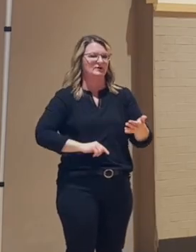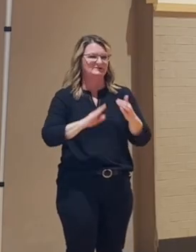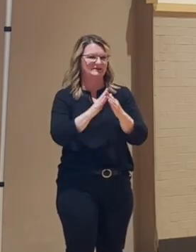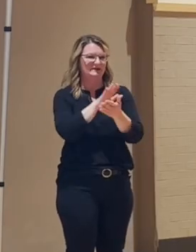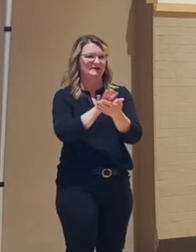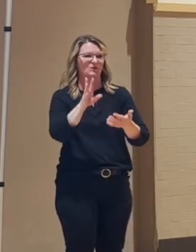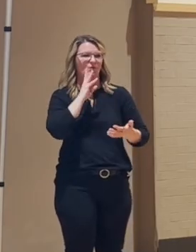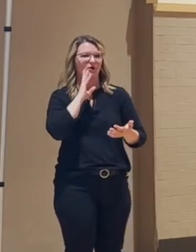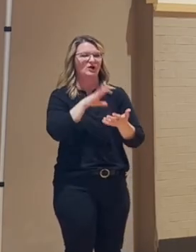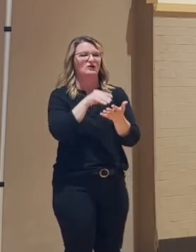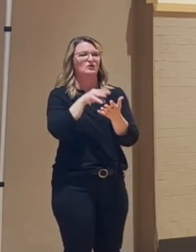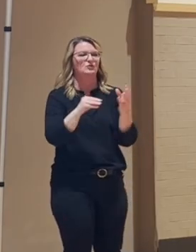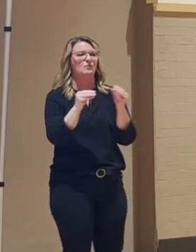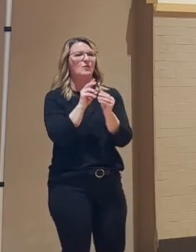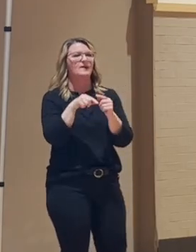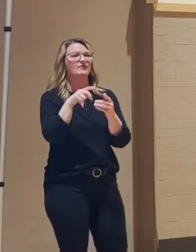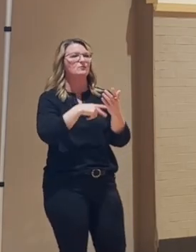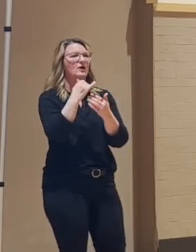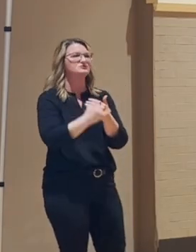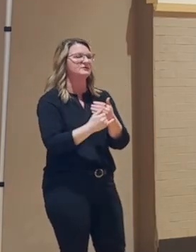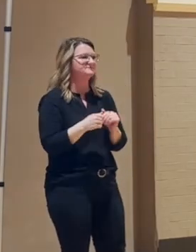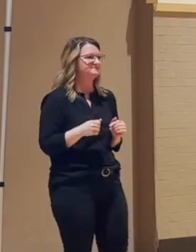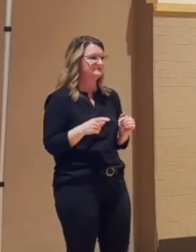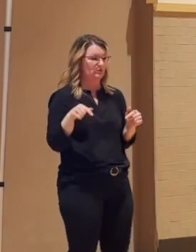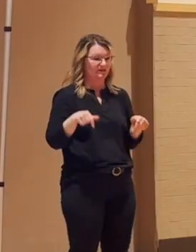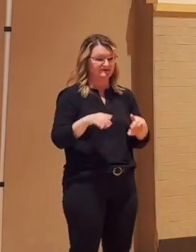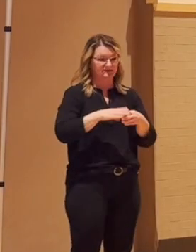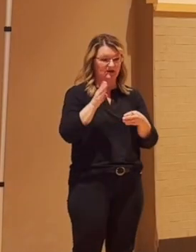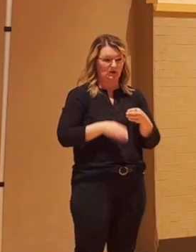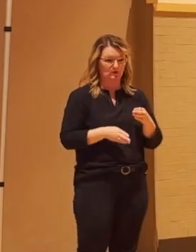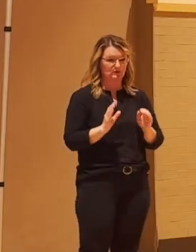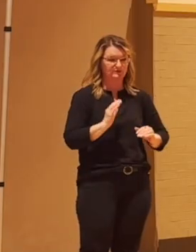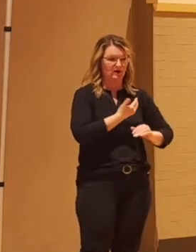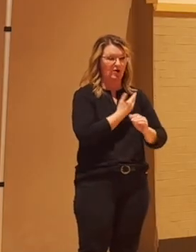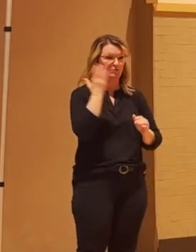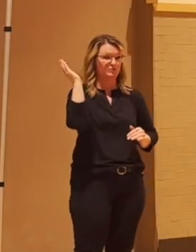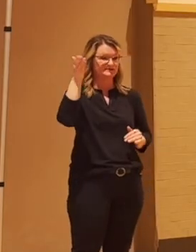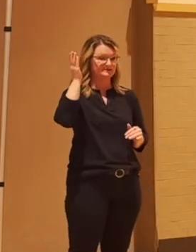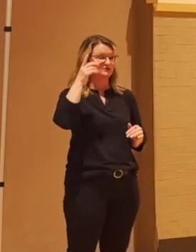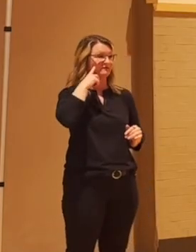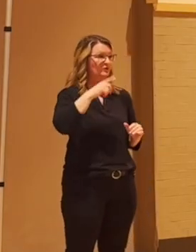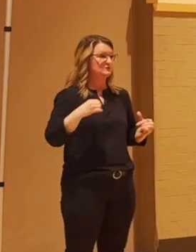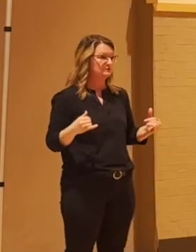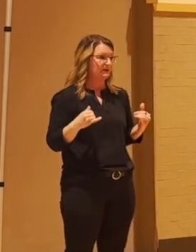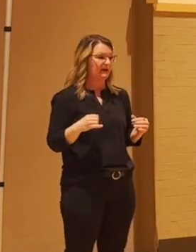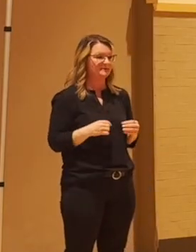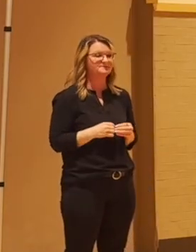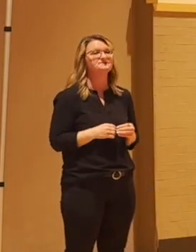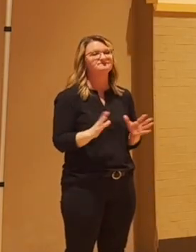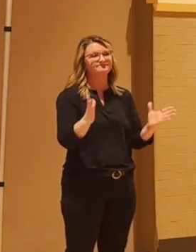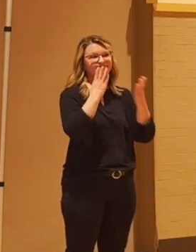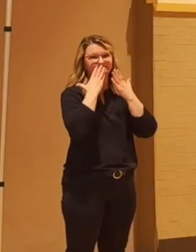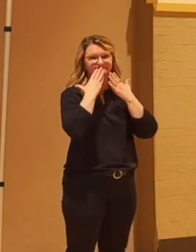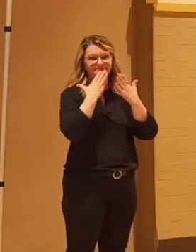can learn more information about that project. This concludes our presentation for today. I want to